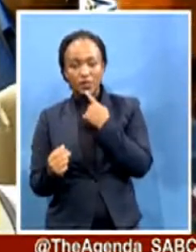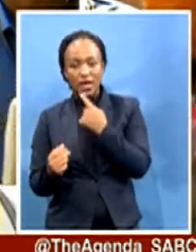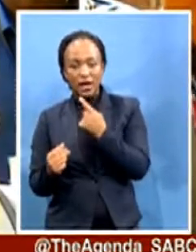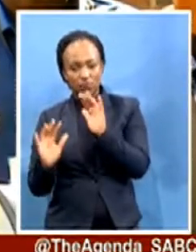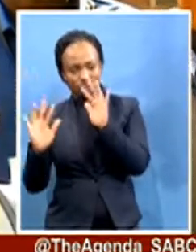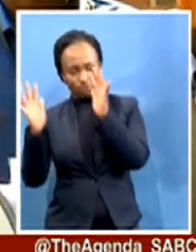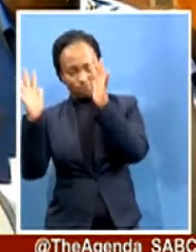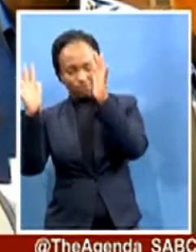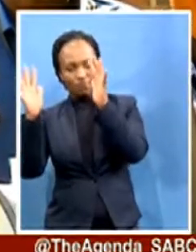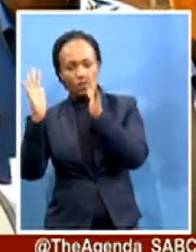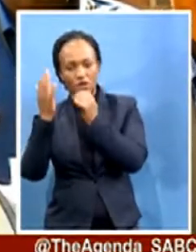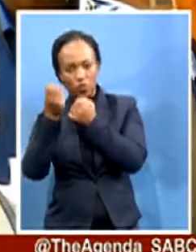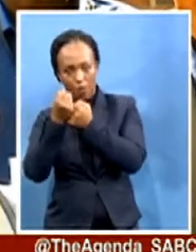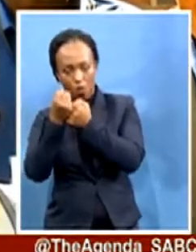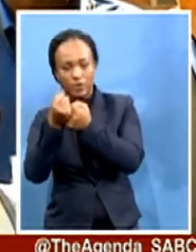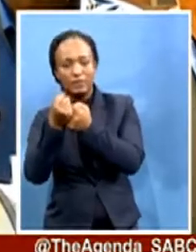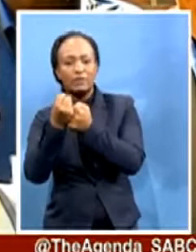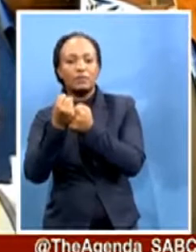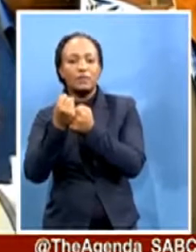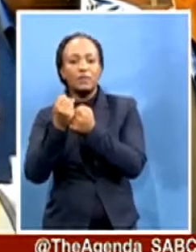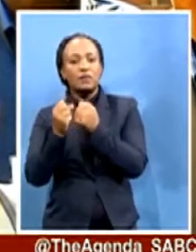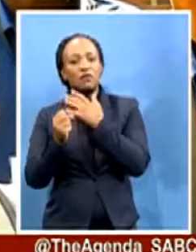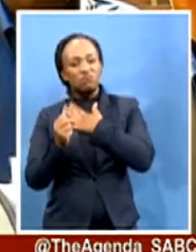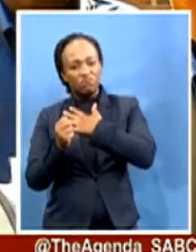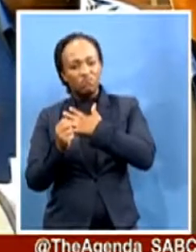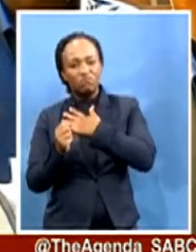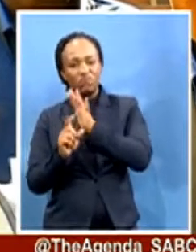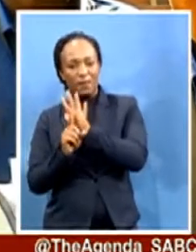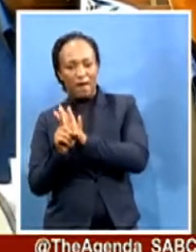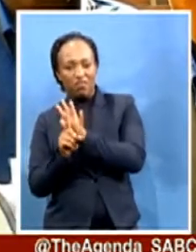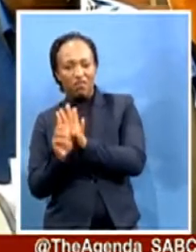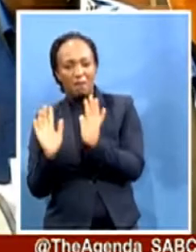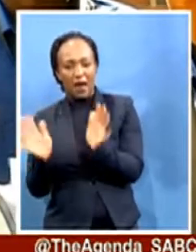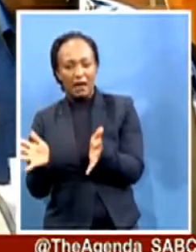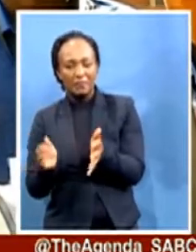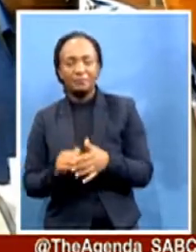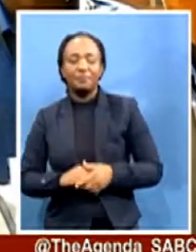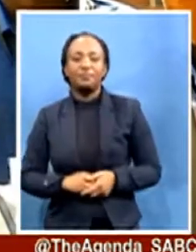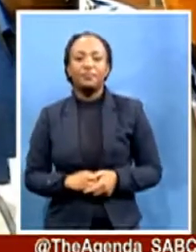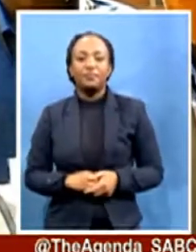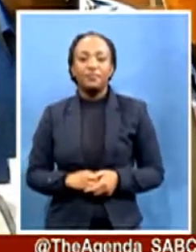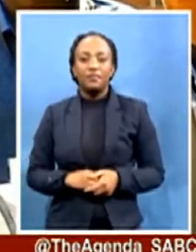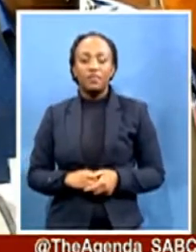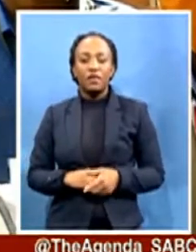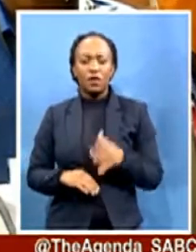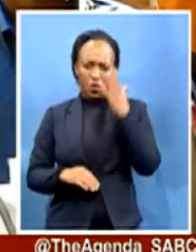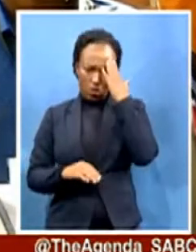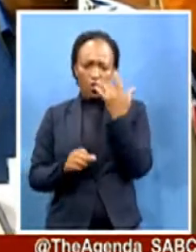these sympathies that we have to you. We have heard that work is being done to help the